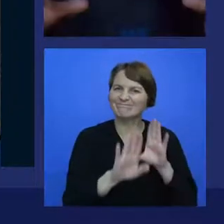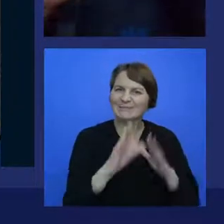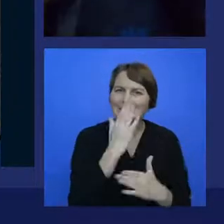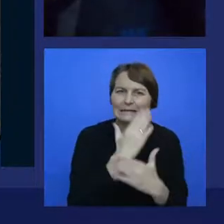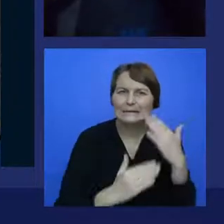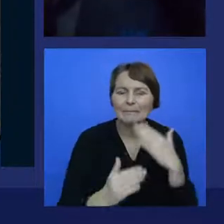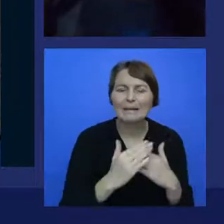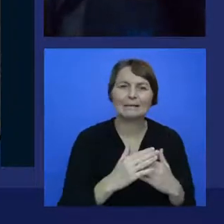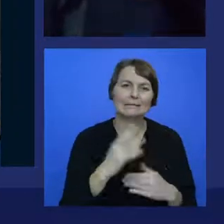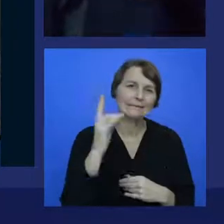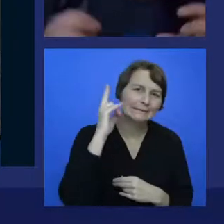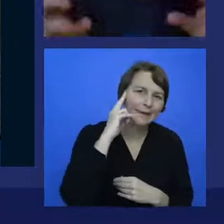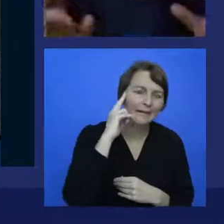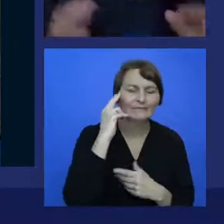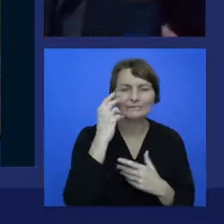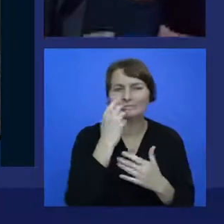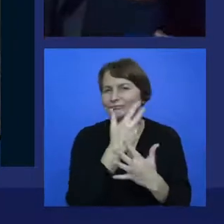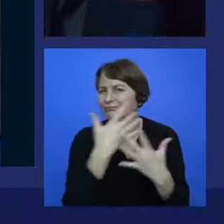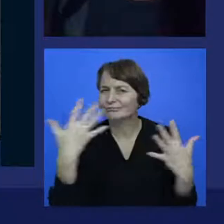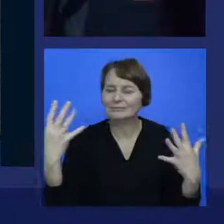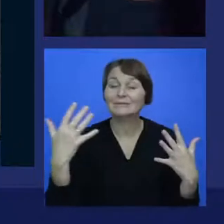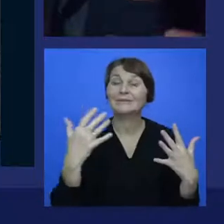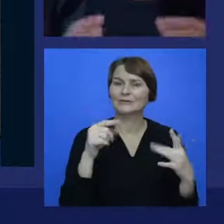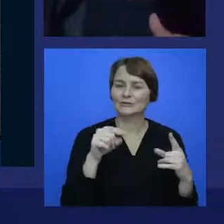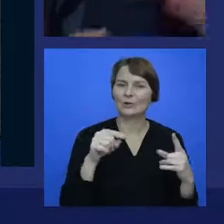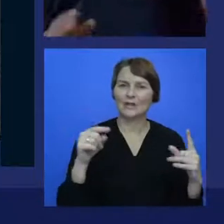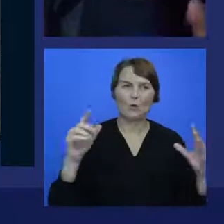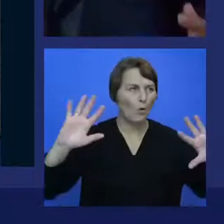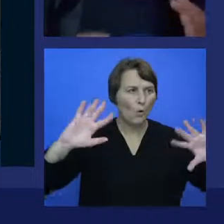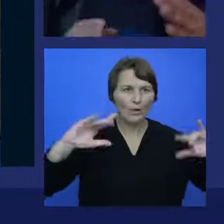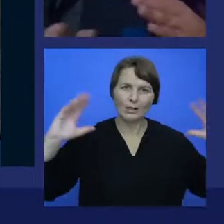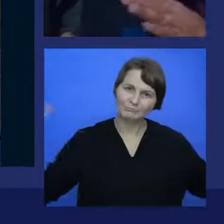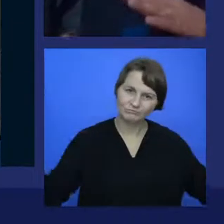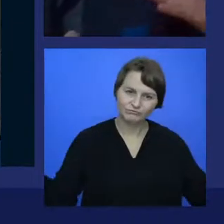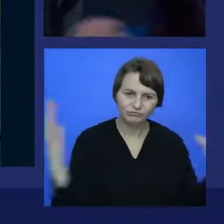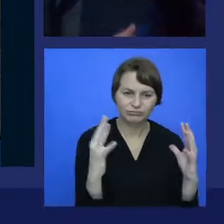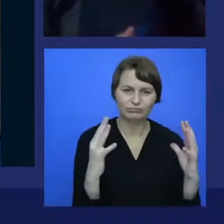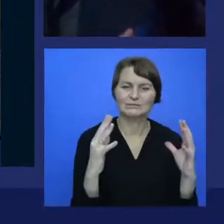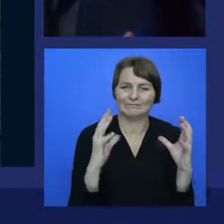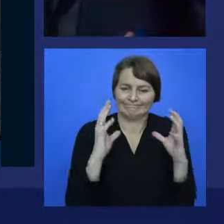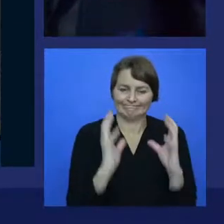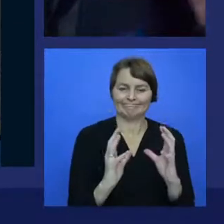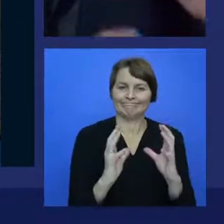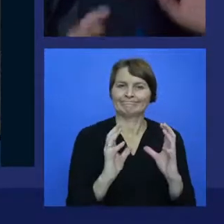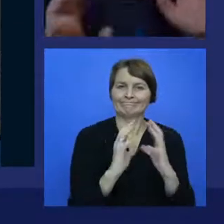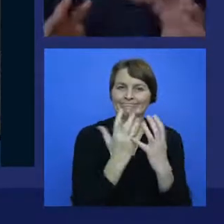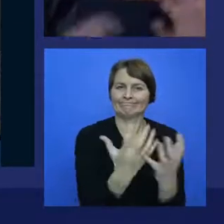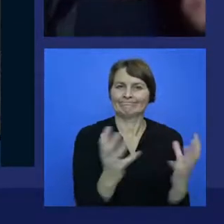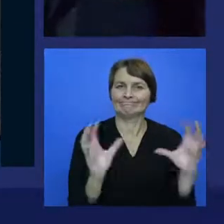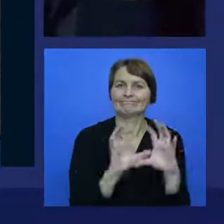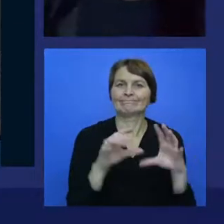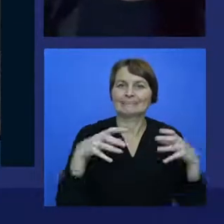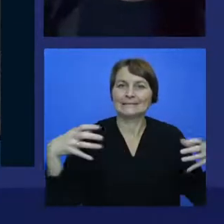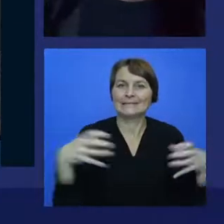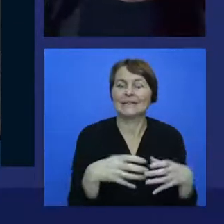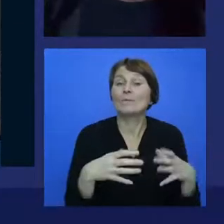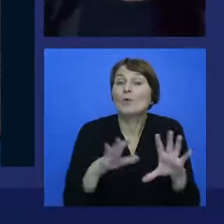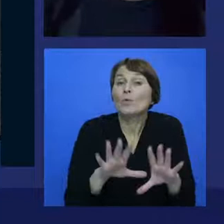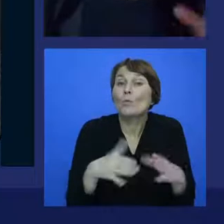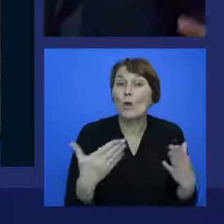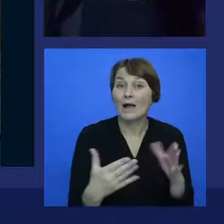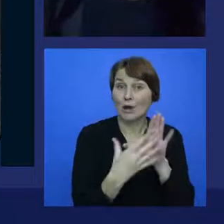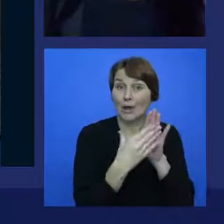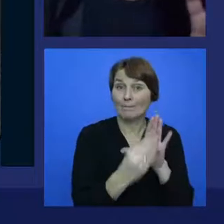Everyone is necessary when we are building these models, because at the end of the line, in other words, when we push a model into